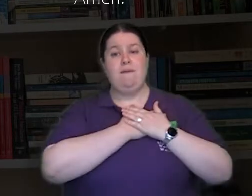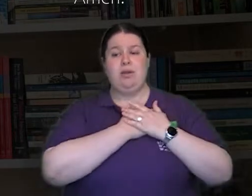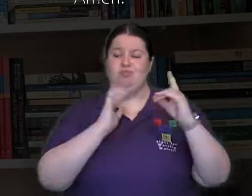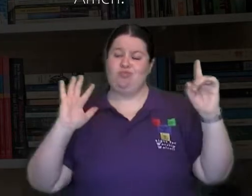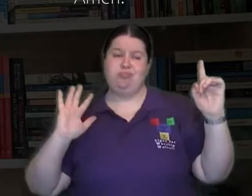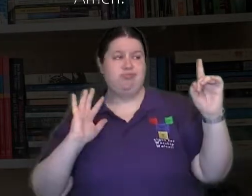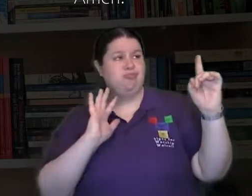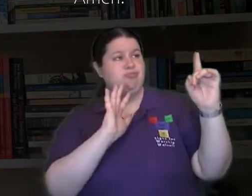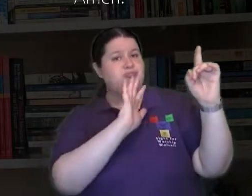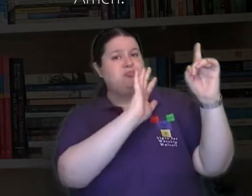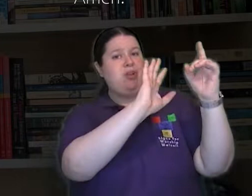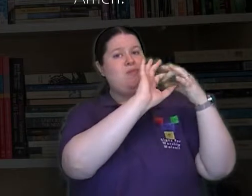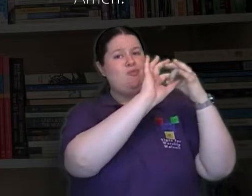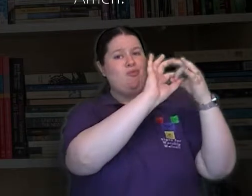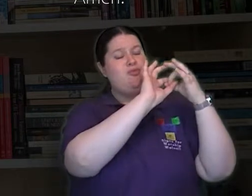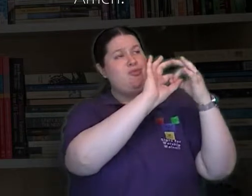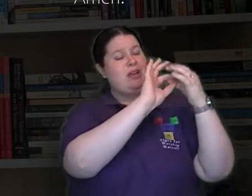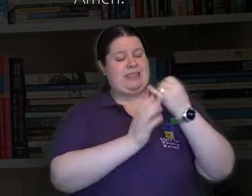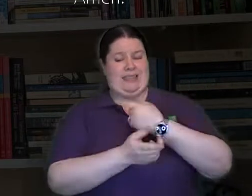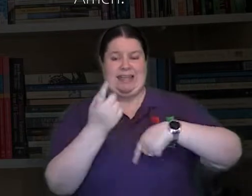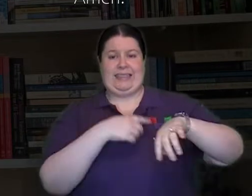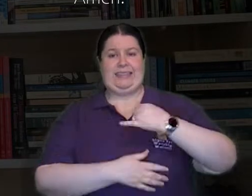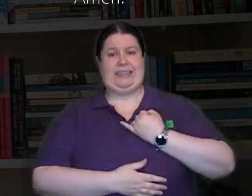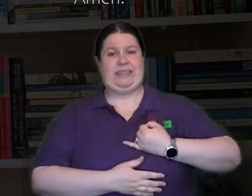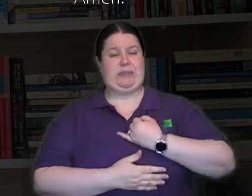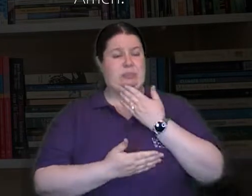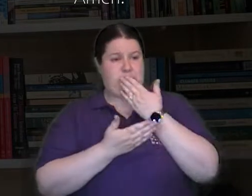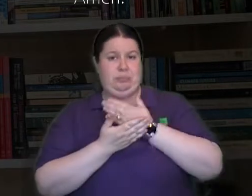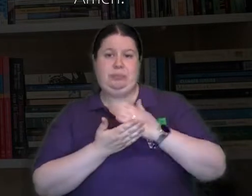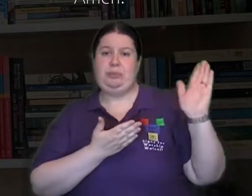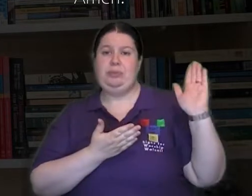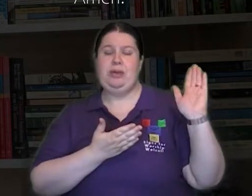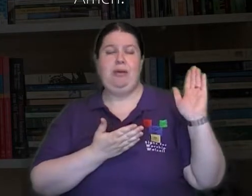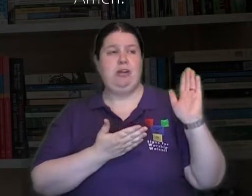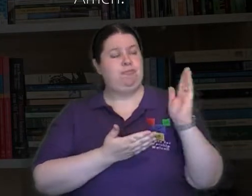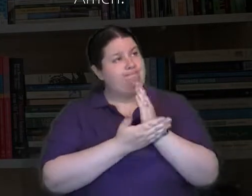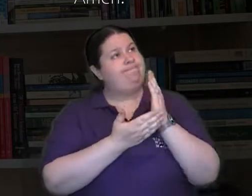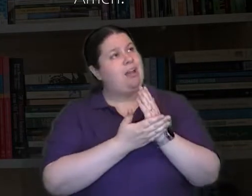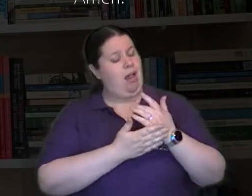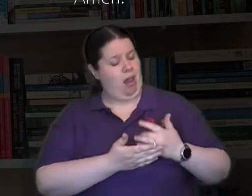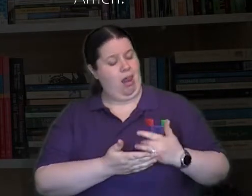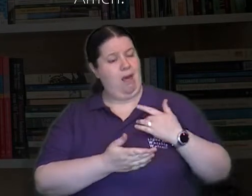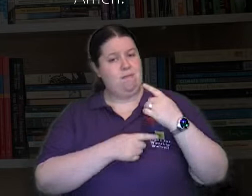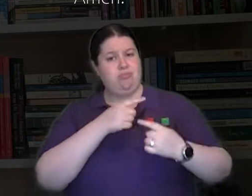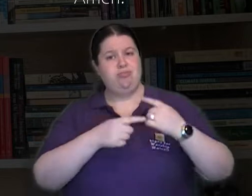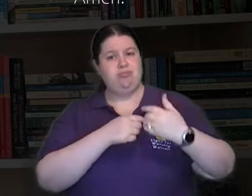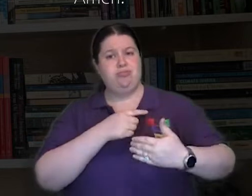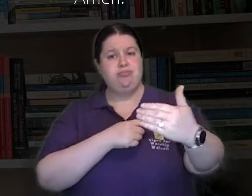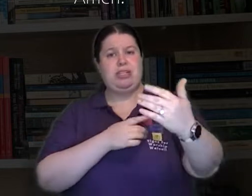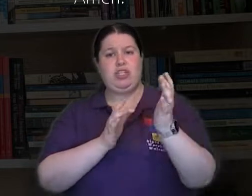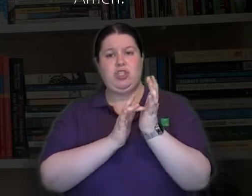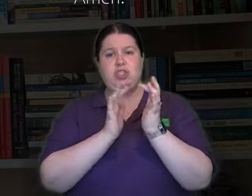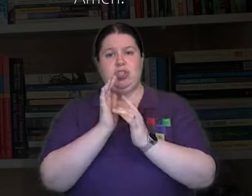May the God of love bring us back to himself, forgive us our sins, and assure us of his eternal love. In